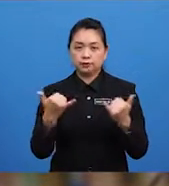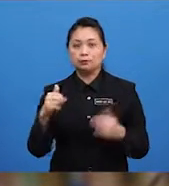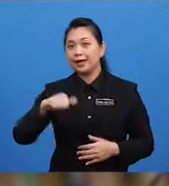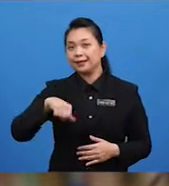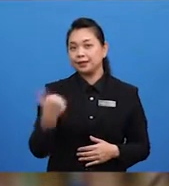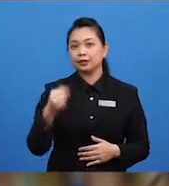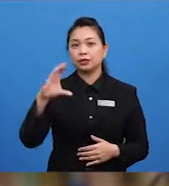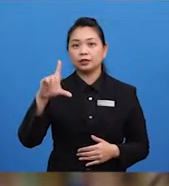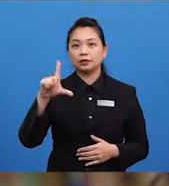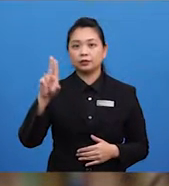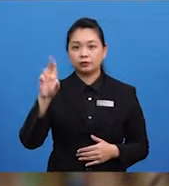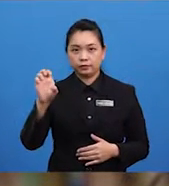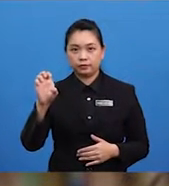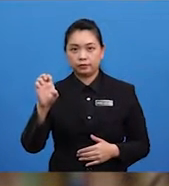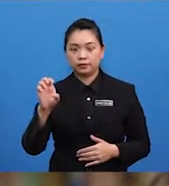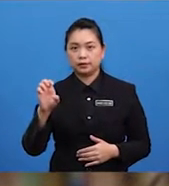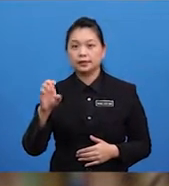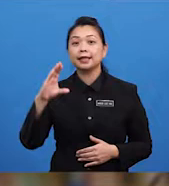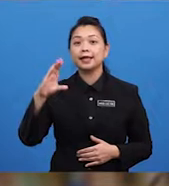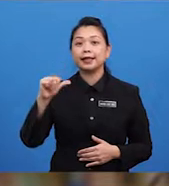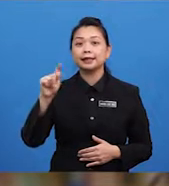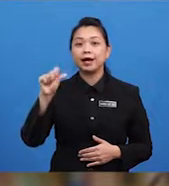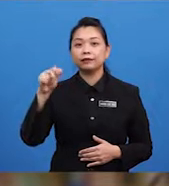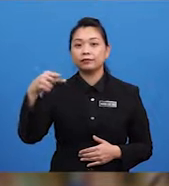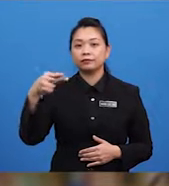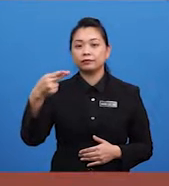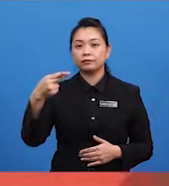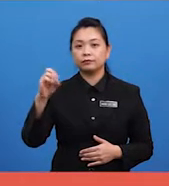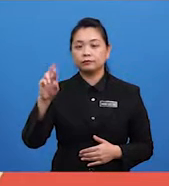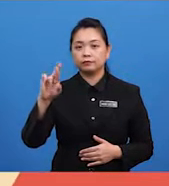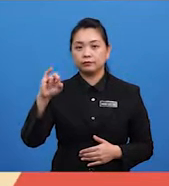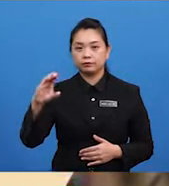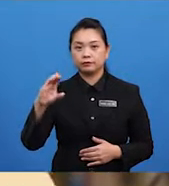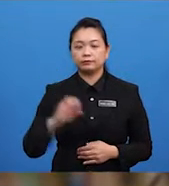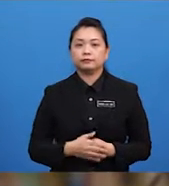clue. It is a cataphoric reference.